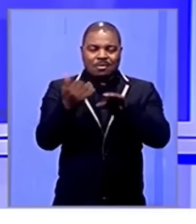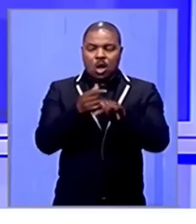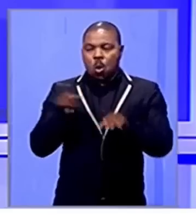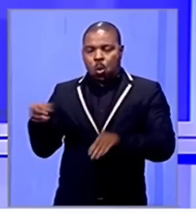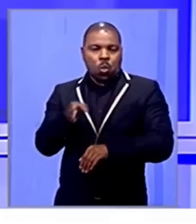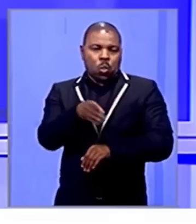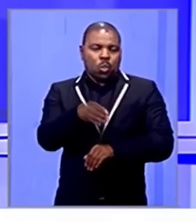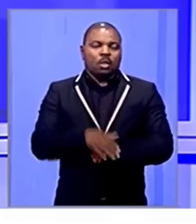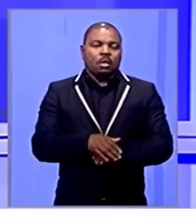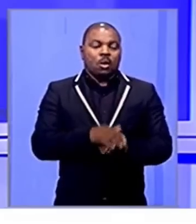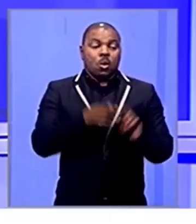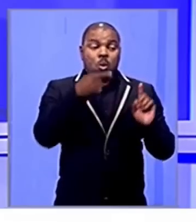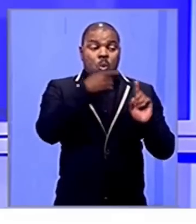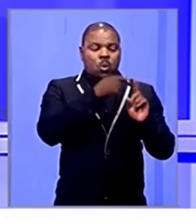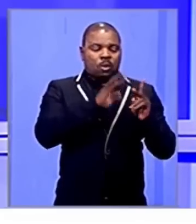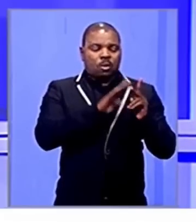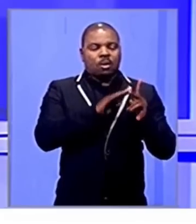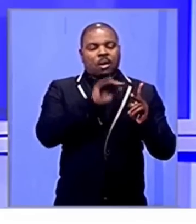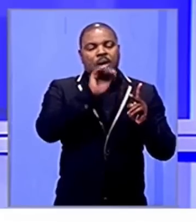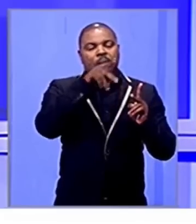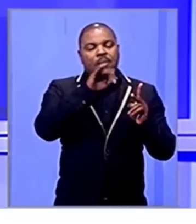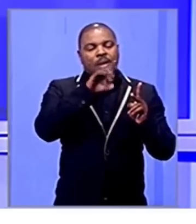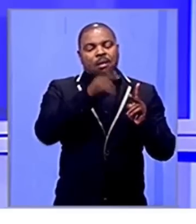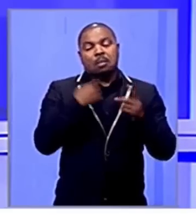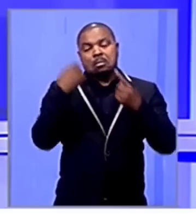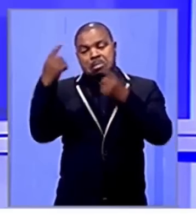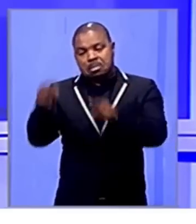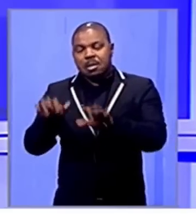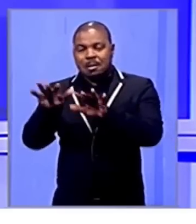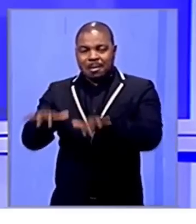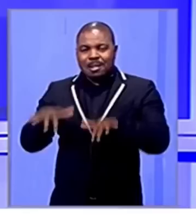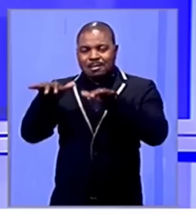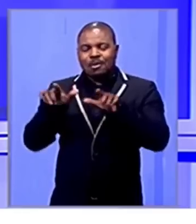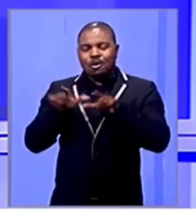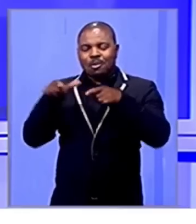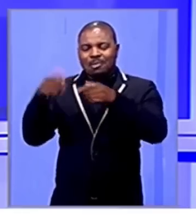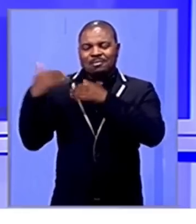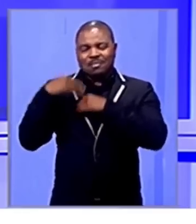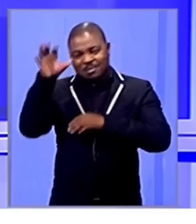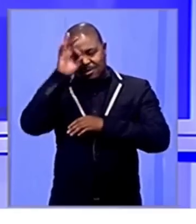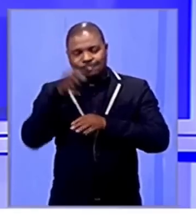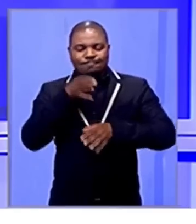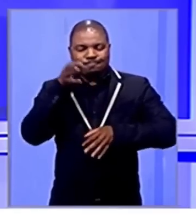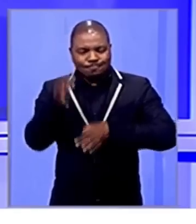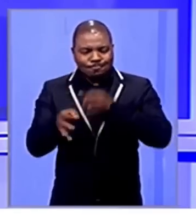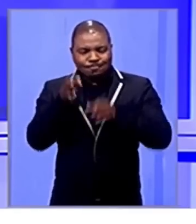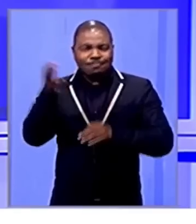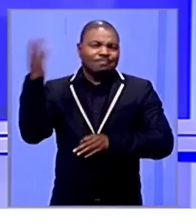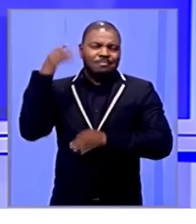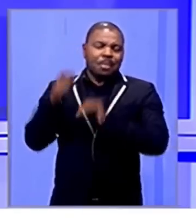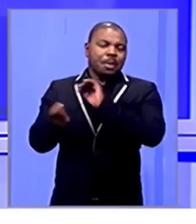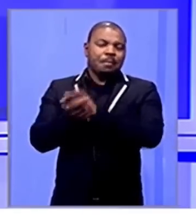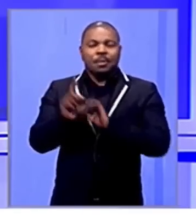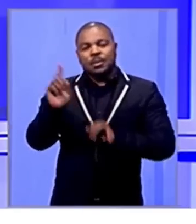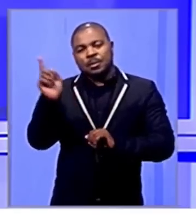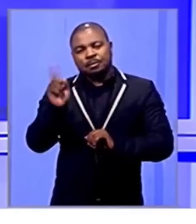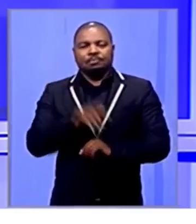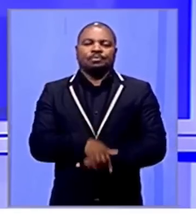le IP ba ne ba begela komiti ya palamente e malebana le sepodisi ka ga se se diragetseng fa e sale ka tiragalo